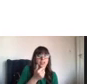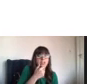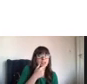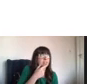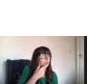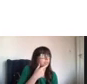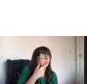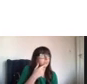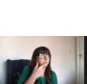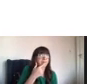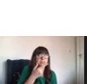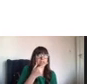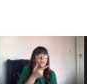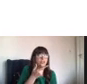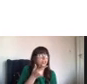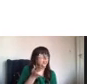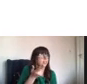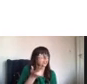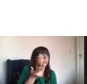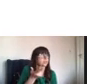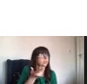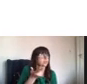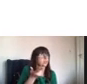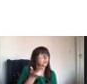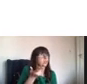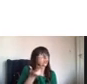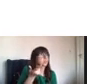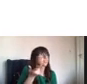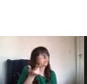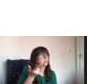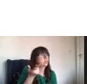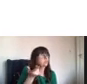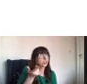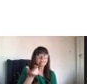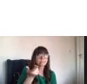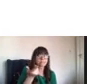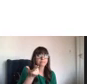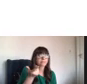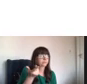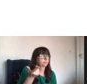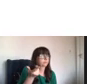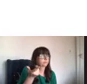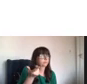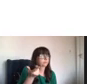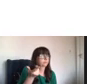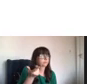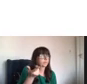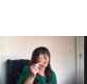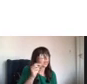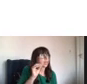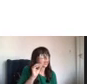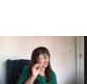Fraser felt that class inequality was best understood in terms of redistribution.